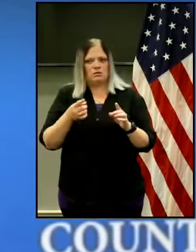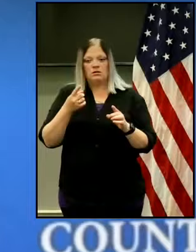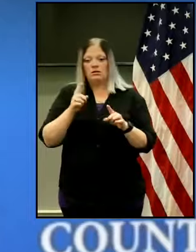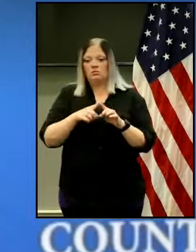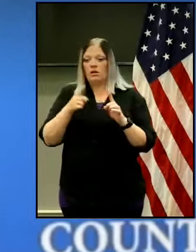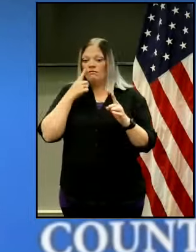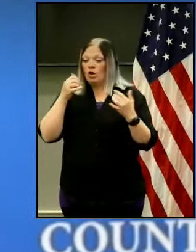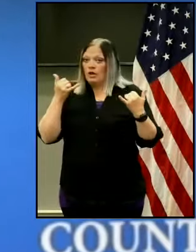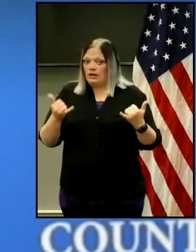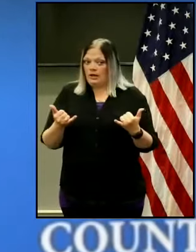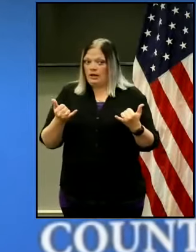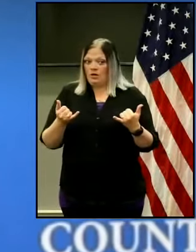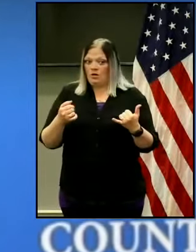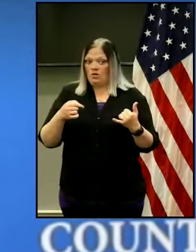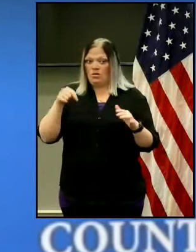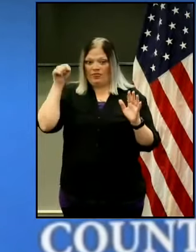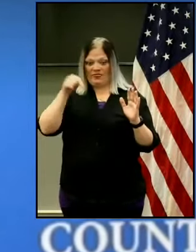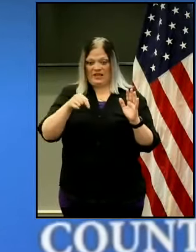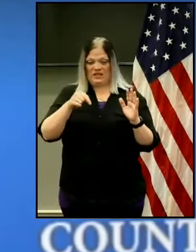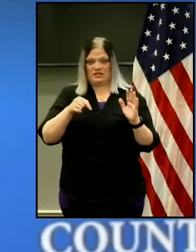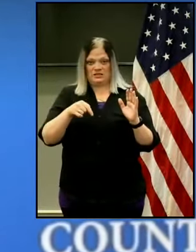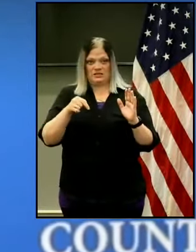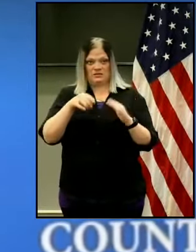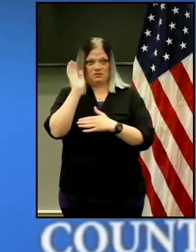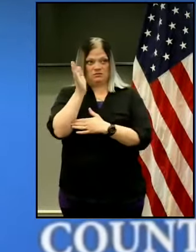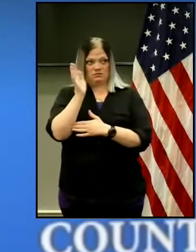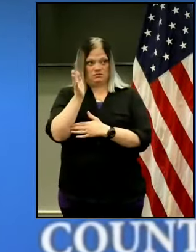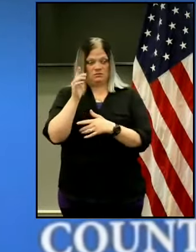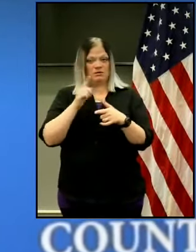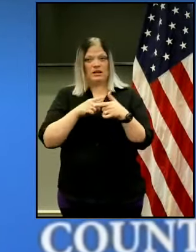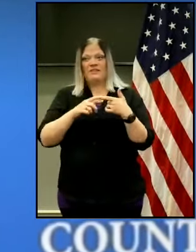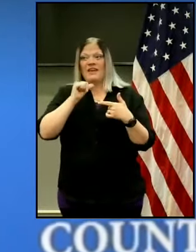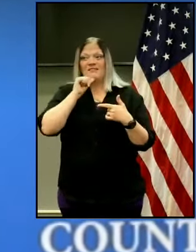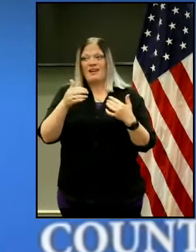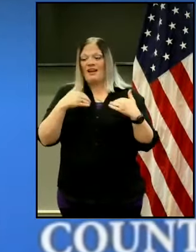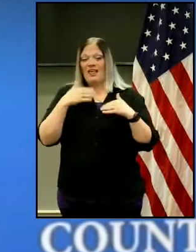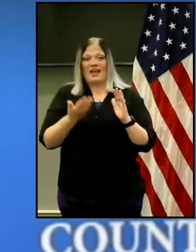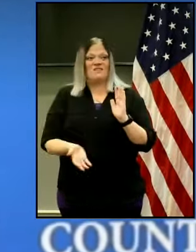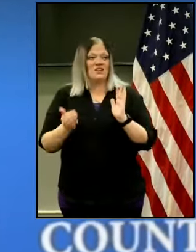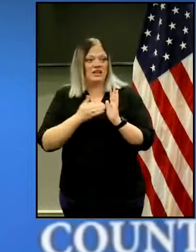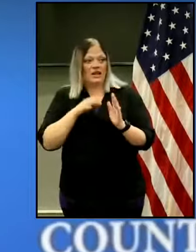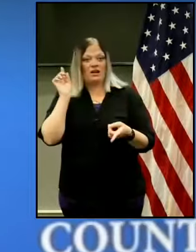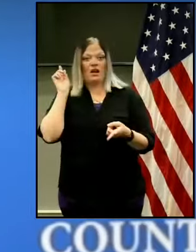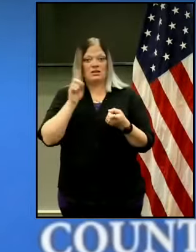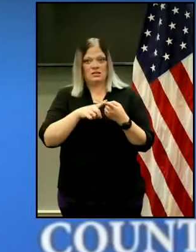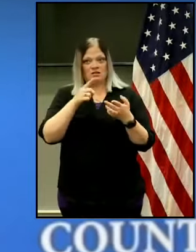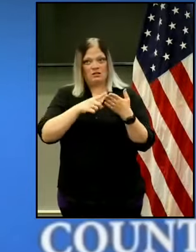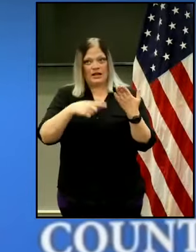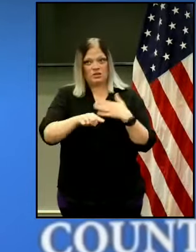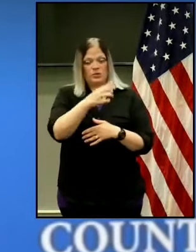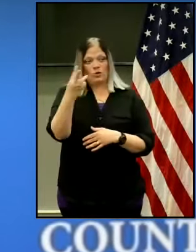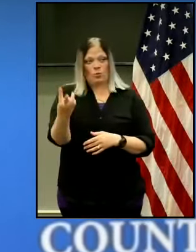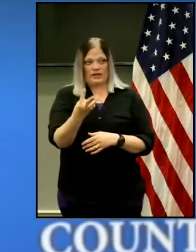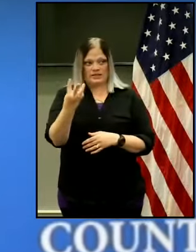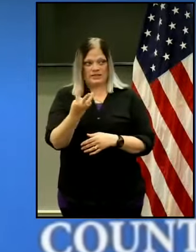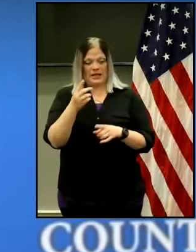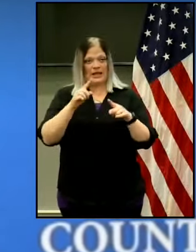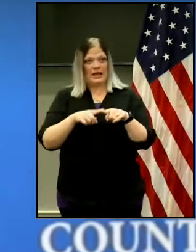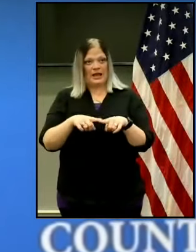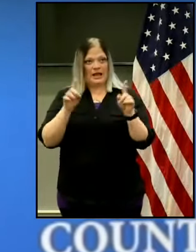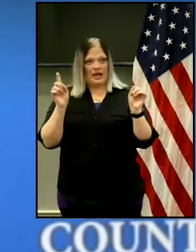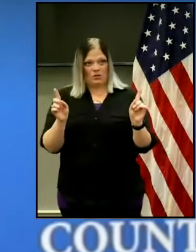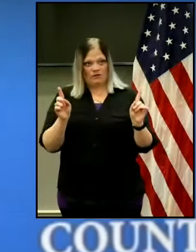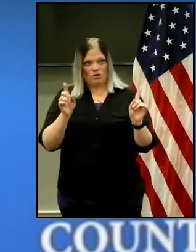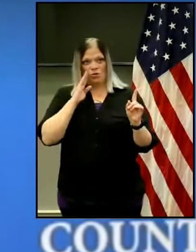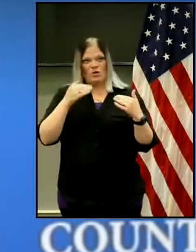to have this briefing this week and then not have another briefing for COVID-19 until next Wednesday. However,